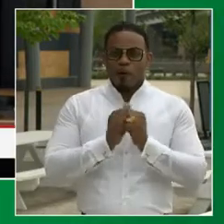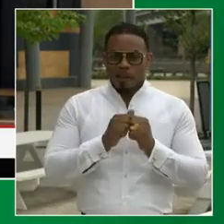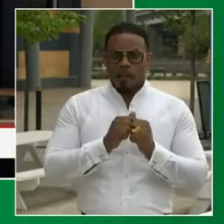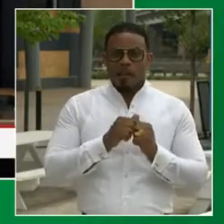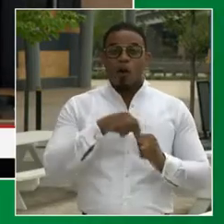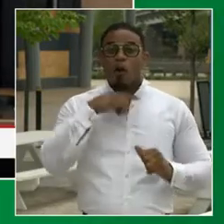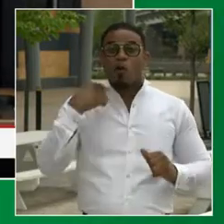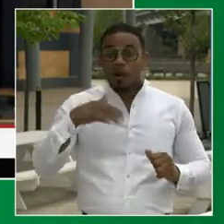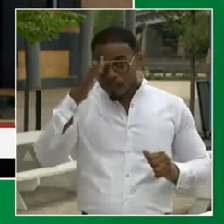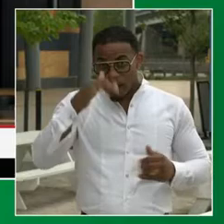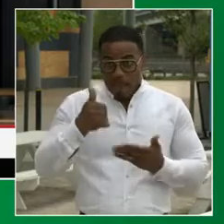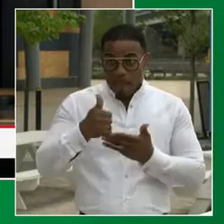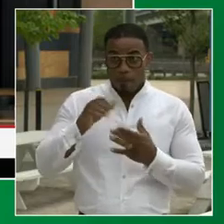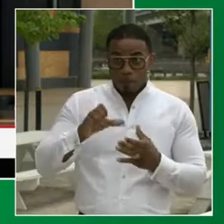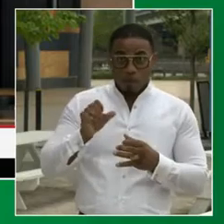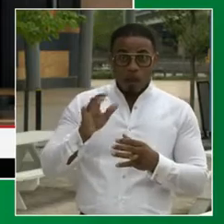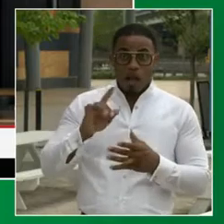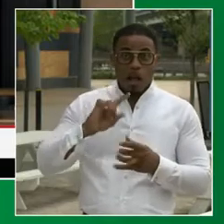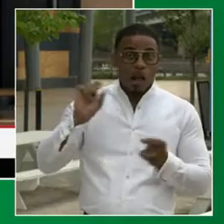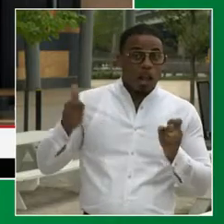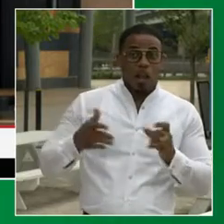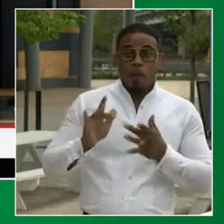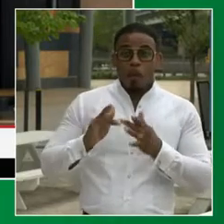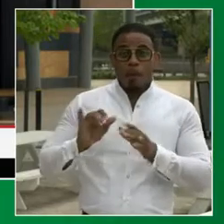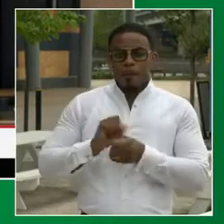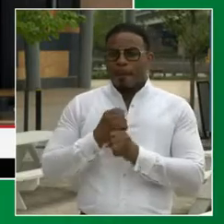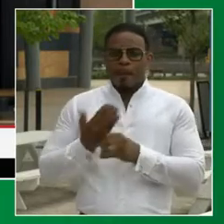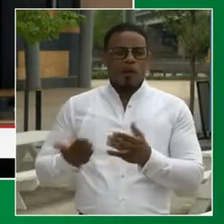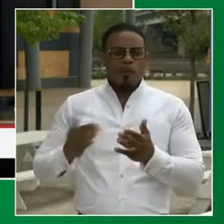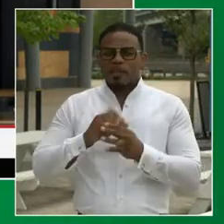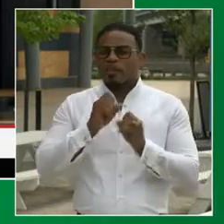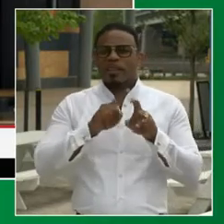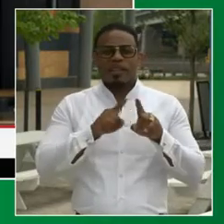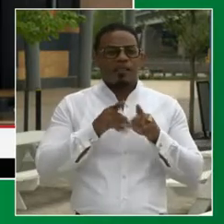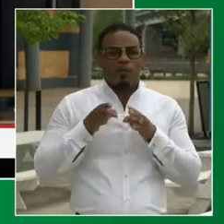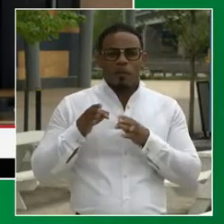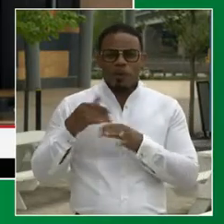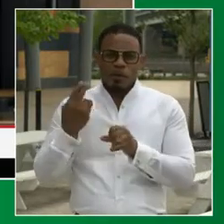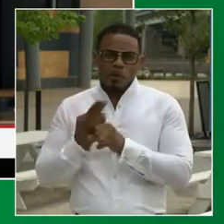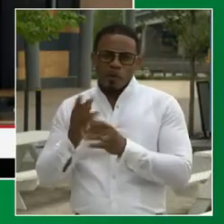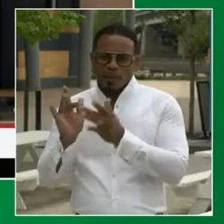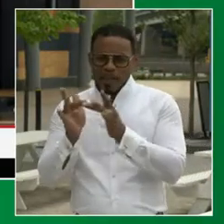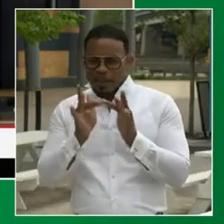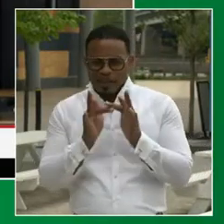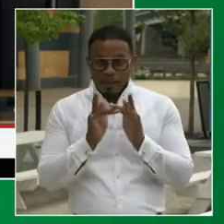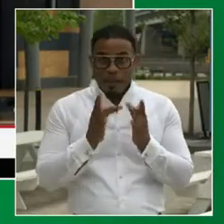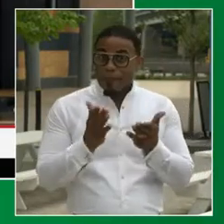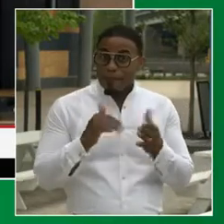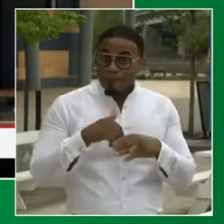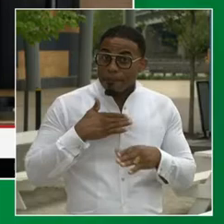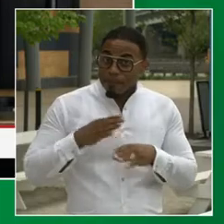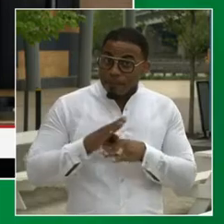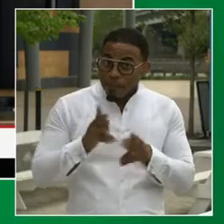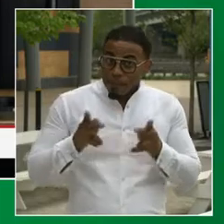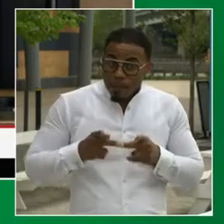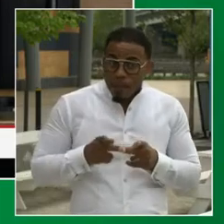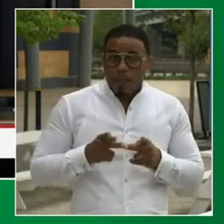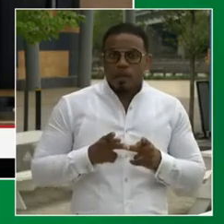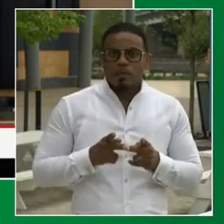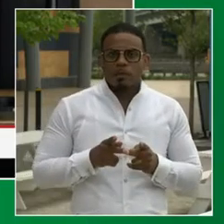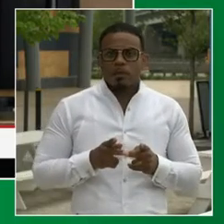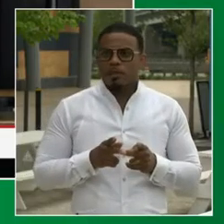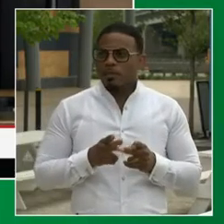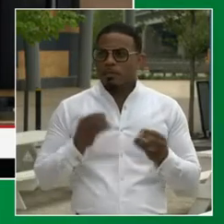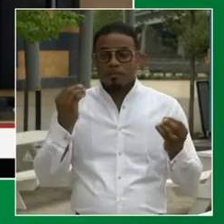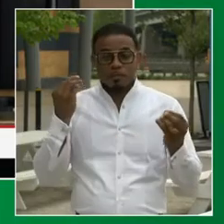guy who's doing animation for me right now. So there's so many ways that you can use the internet in my business, especially to outsource, but even